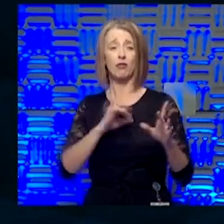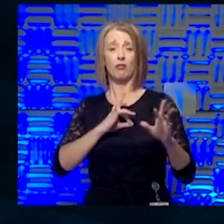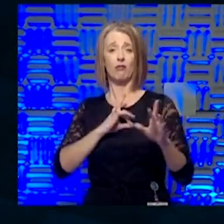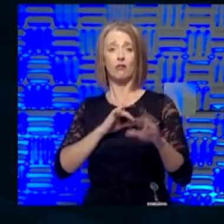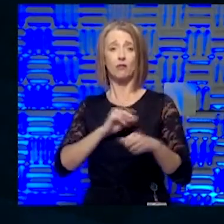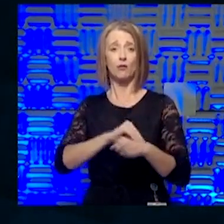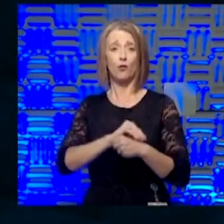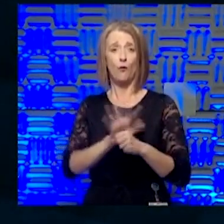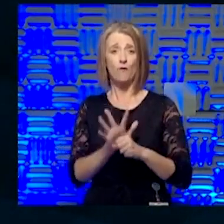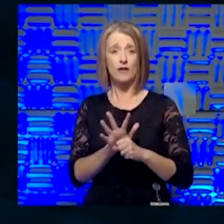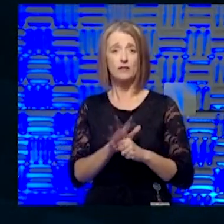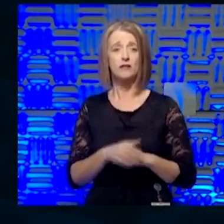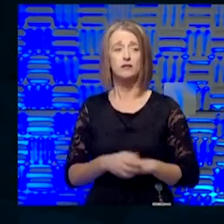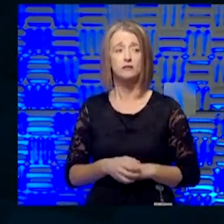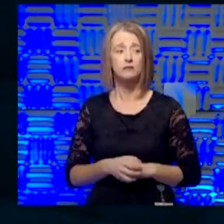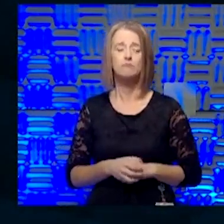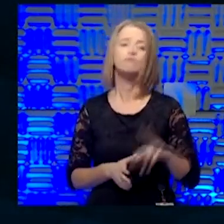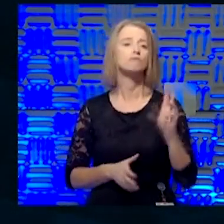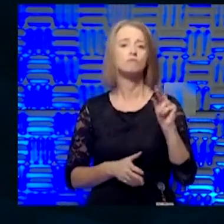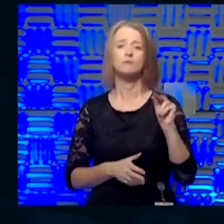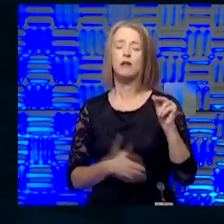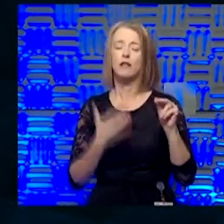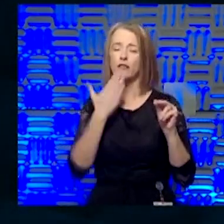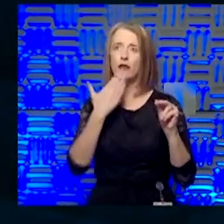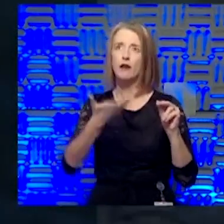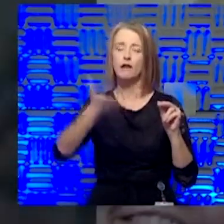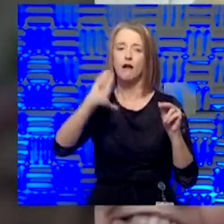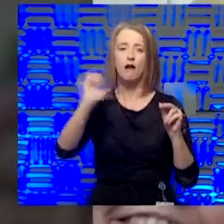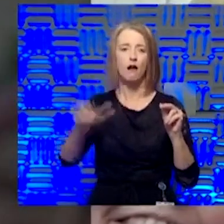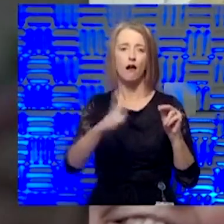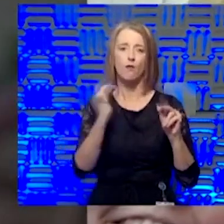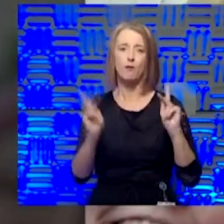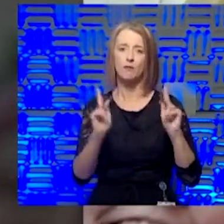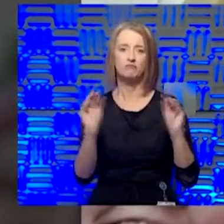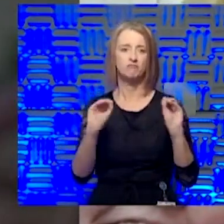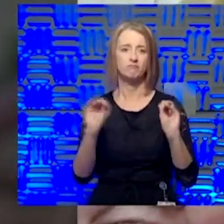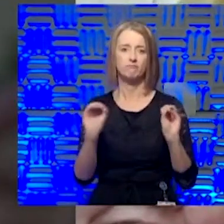COVID-19? No, thank God nobody did.